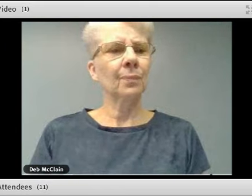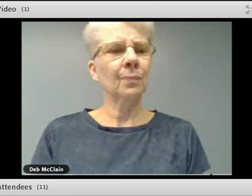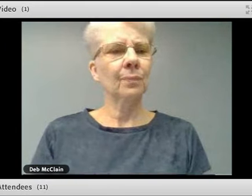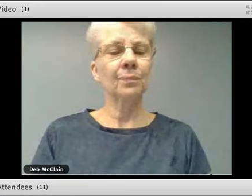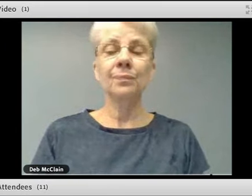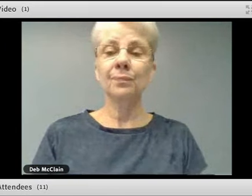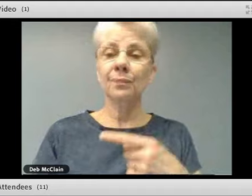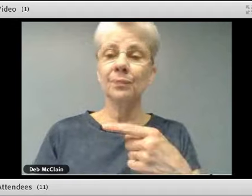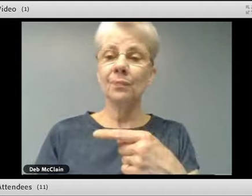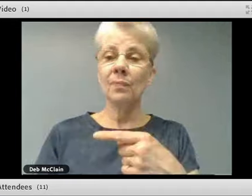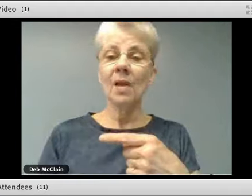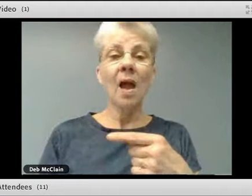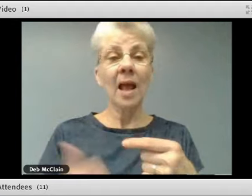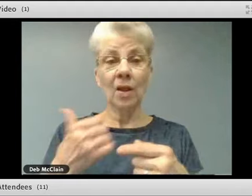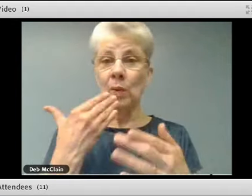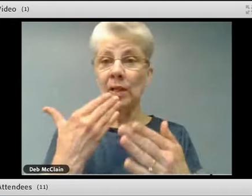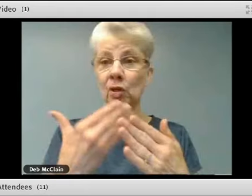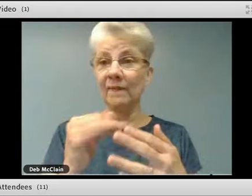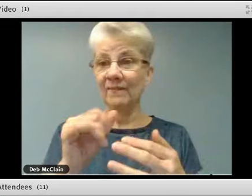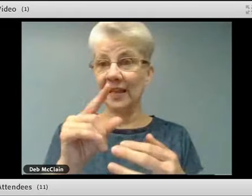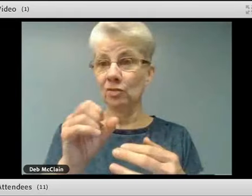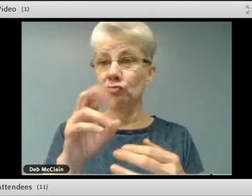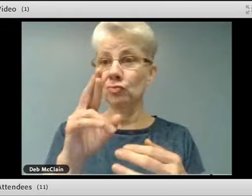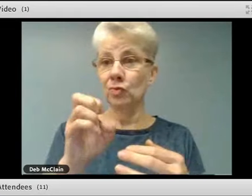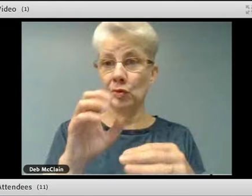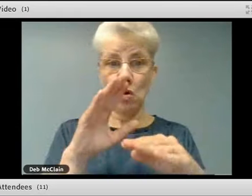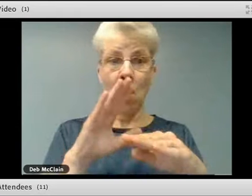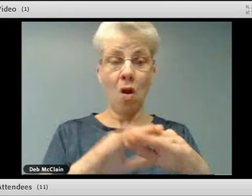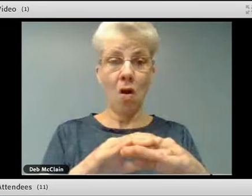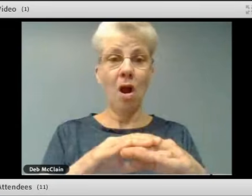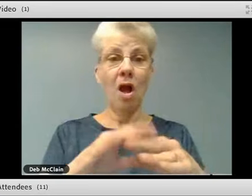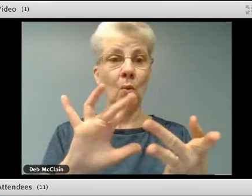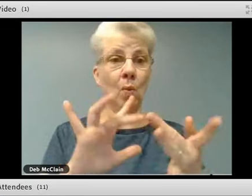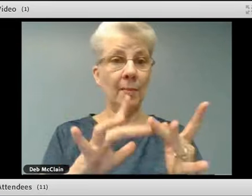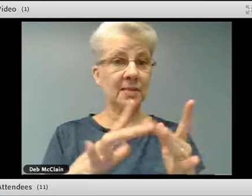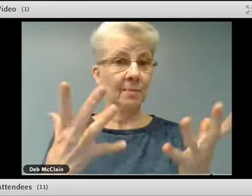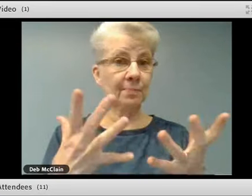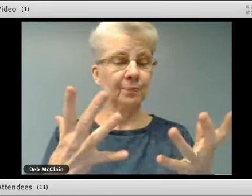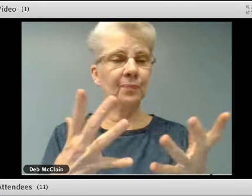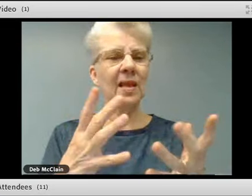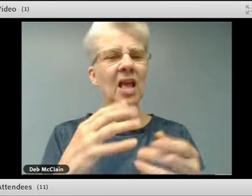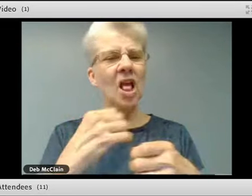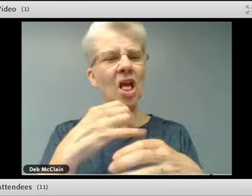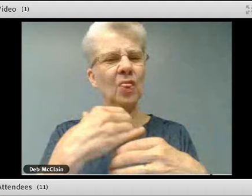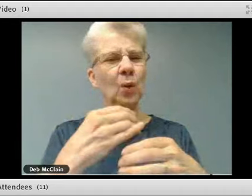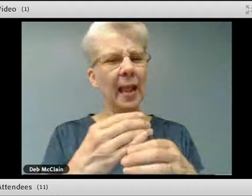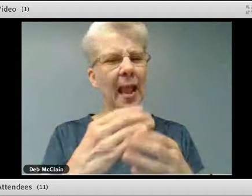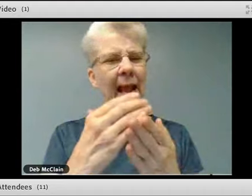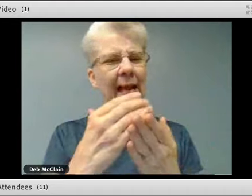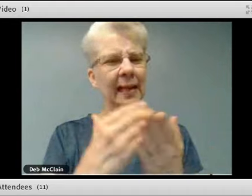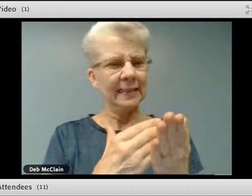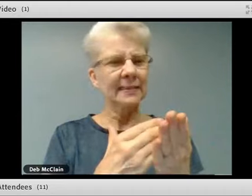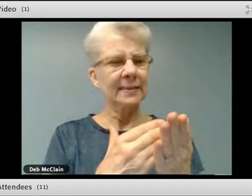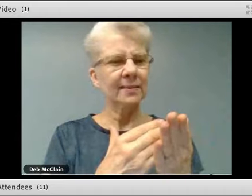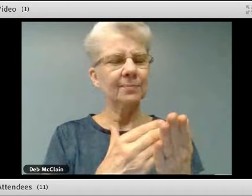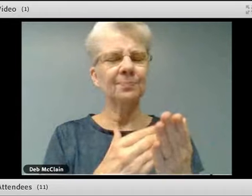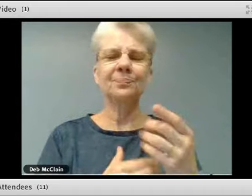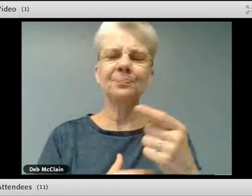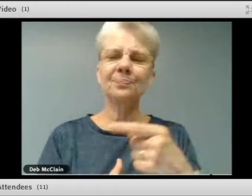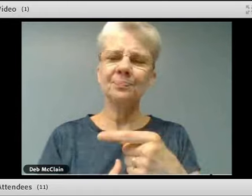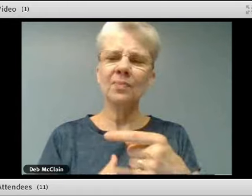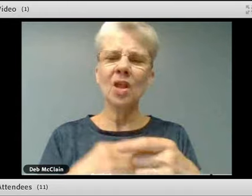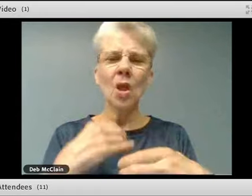Okay, so another really good feature on the website is the Create Lists feature. The